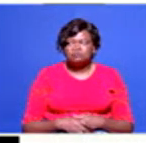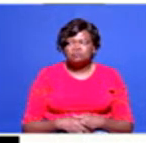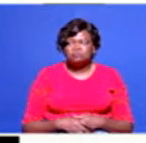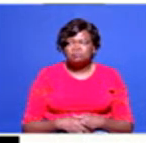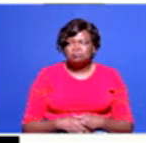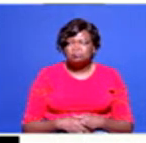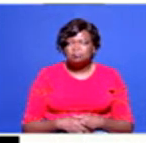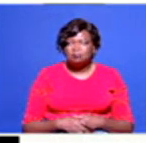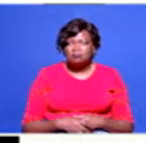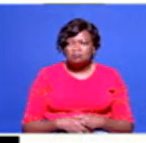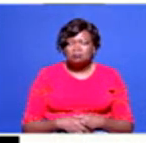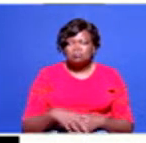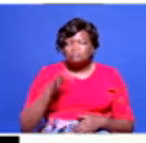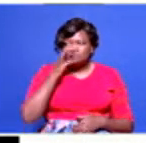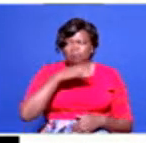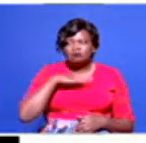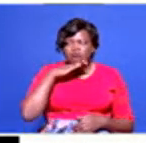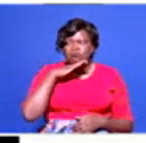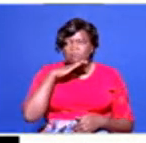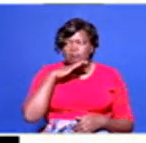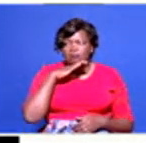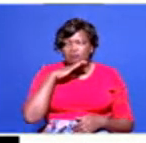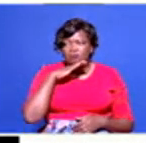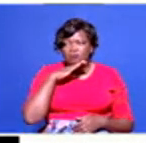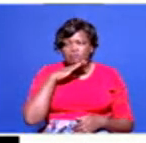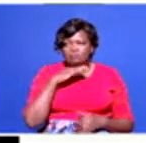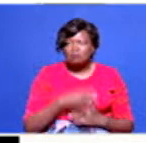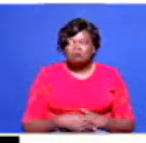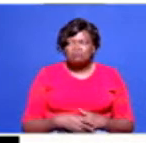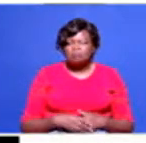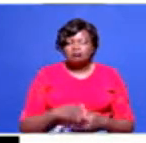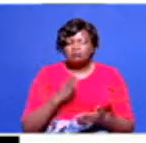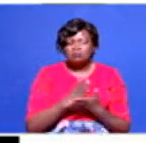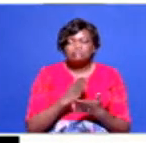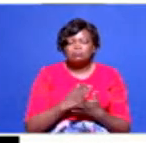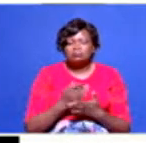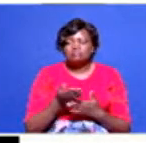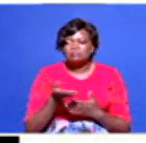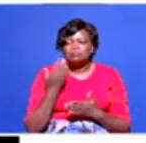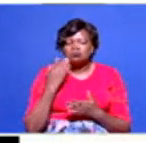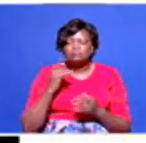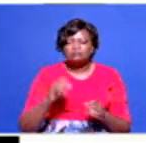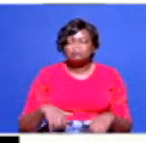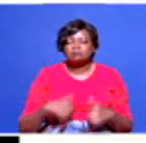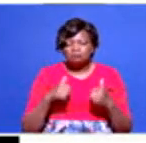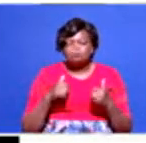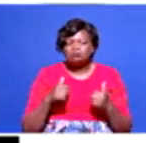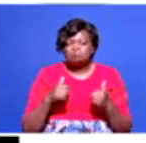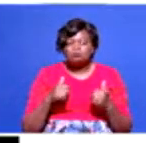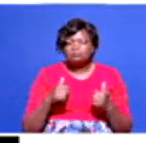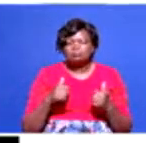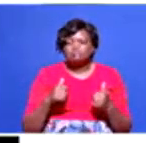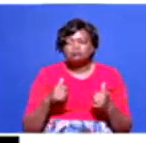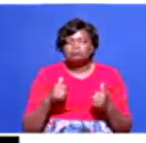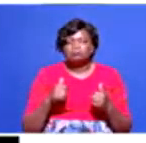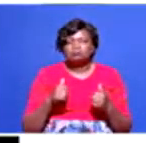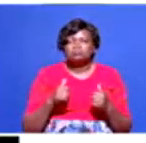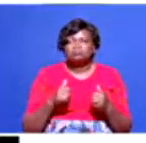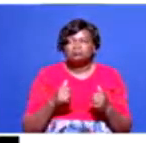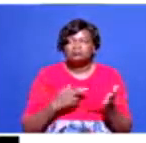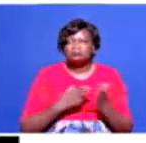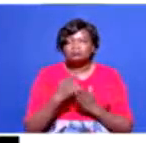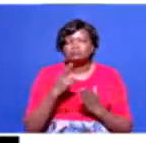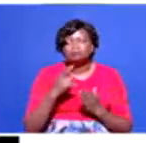Mwai Kibaki is dead. There once lived an incredible statesman. Although